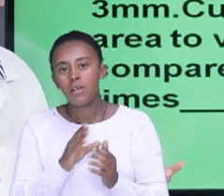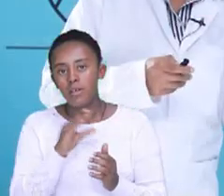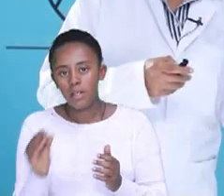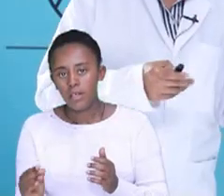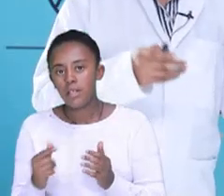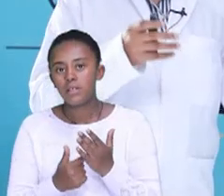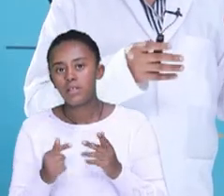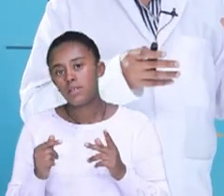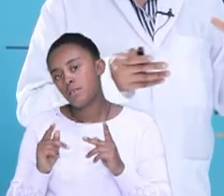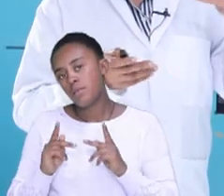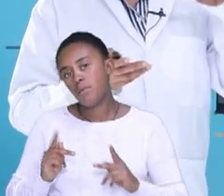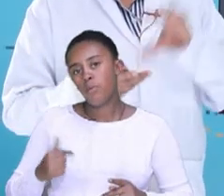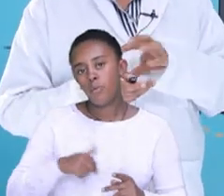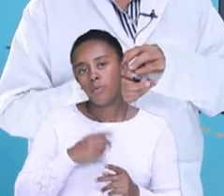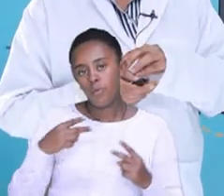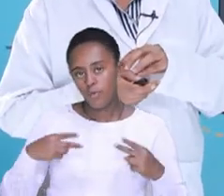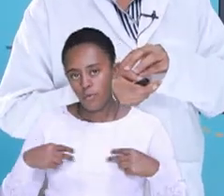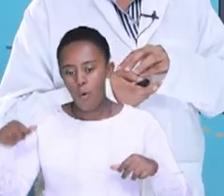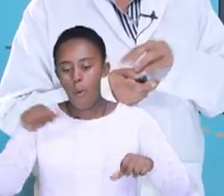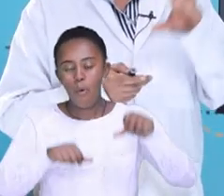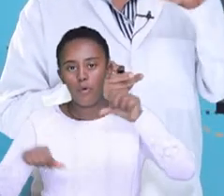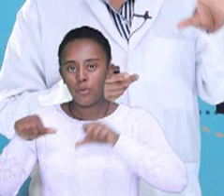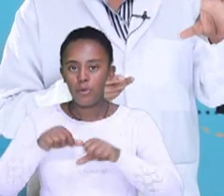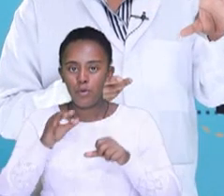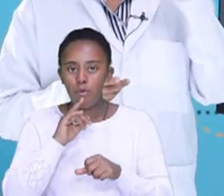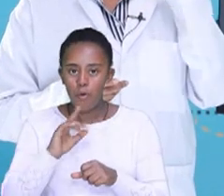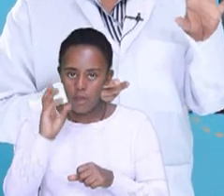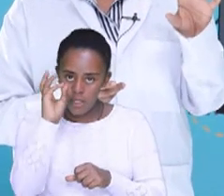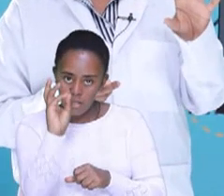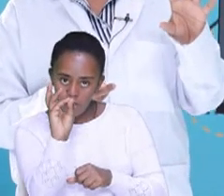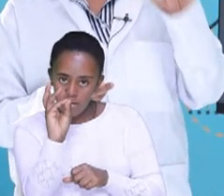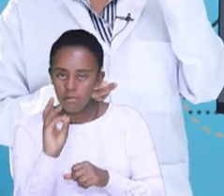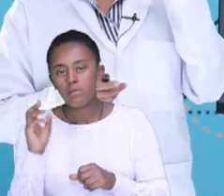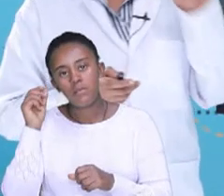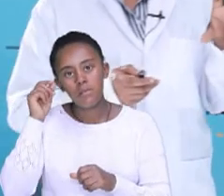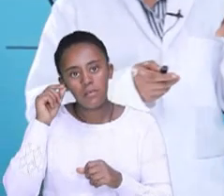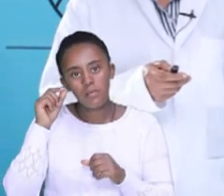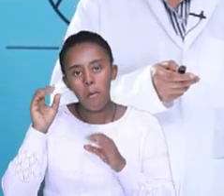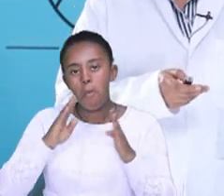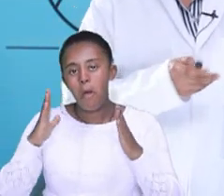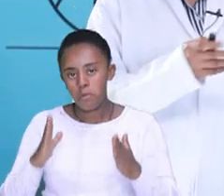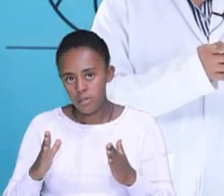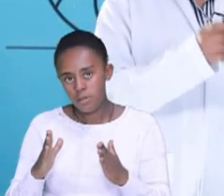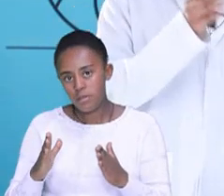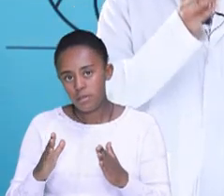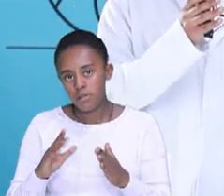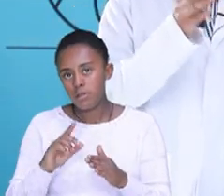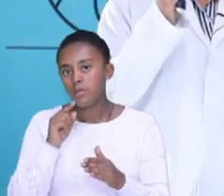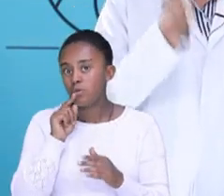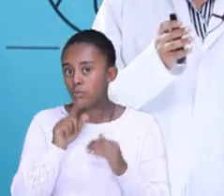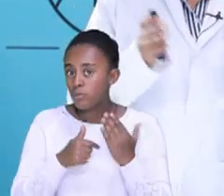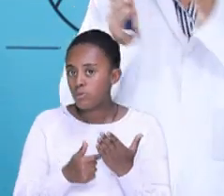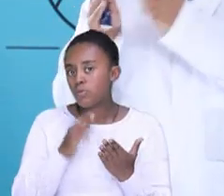and in this part we have seen the contribution of 6 scientists or biologists. So you